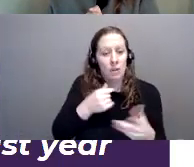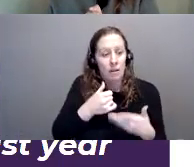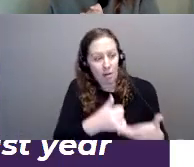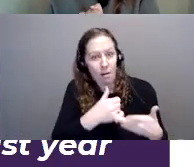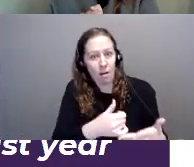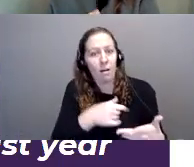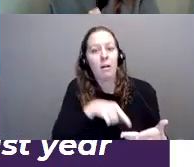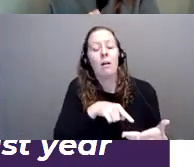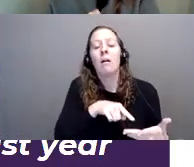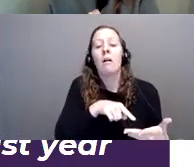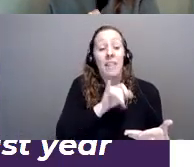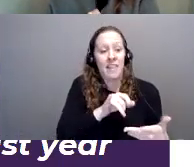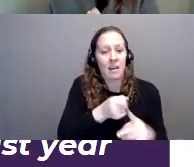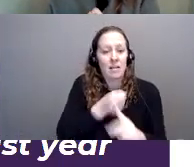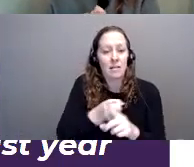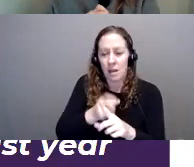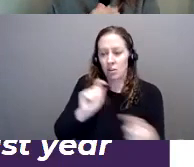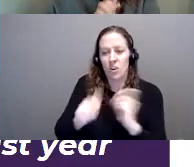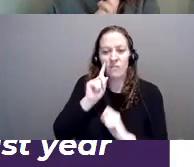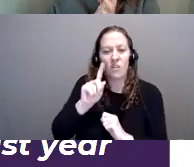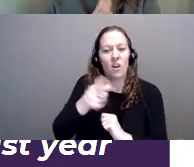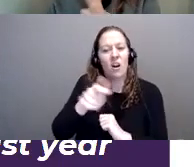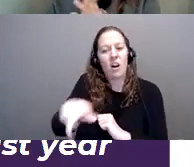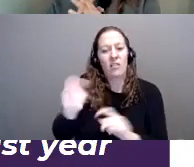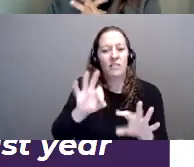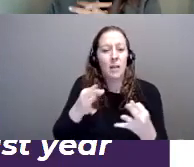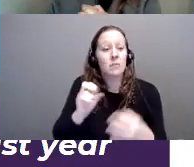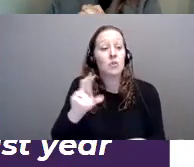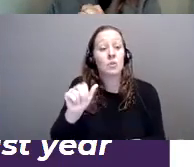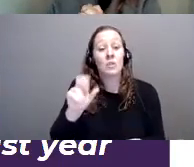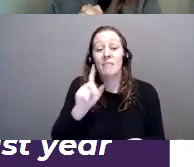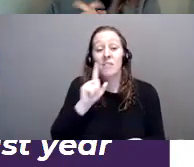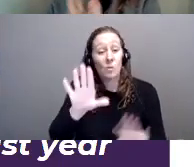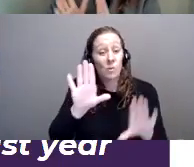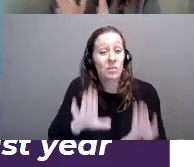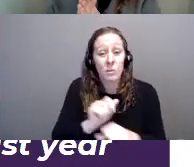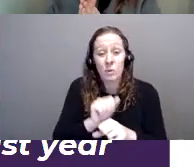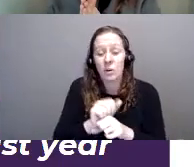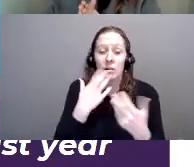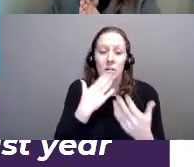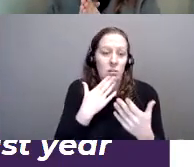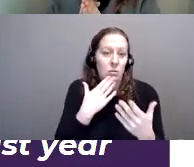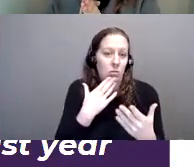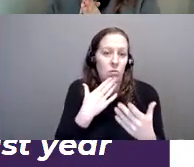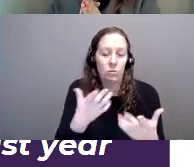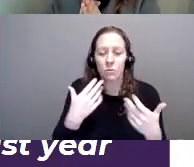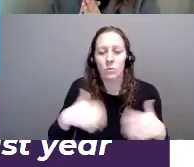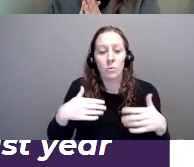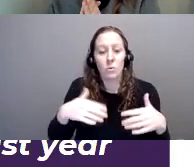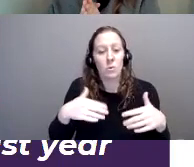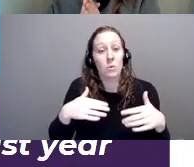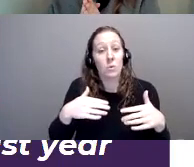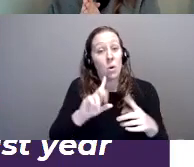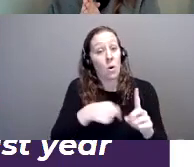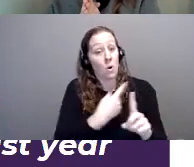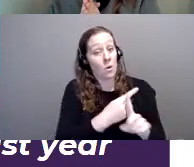families. Thank you, Susan, for your wonderful work you have not only done with